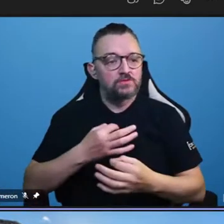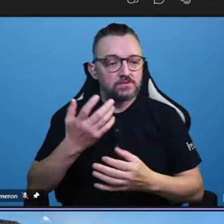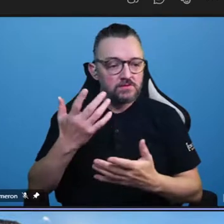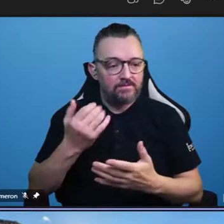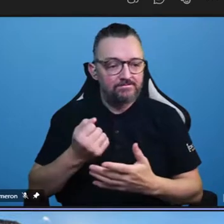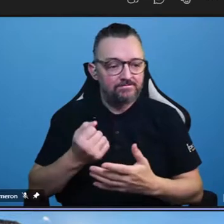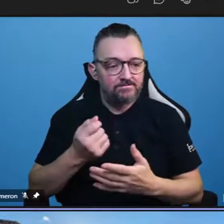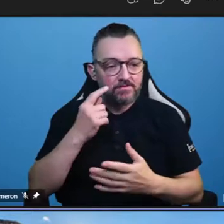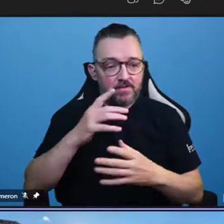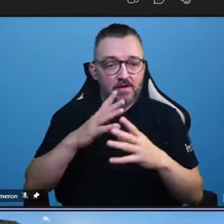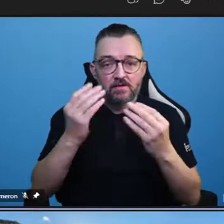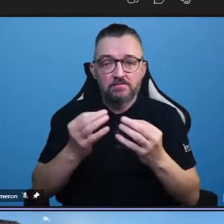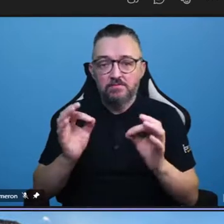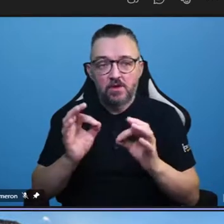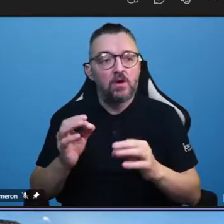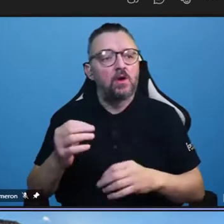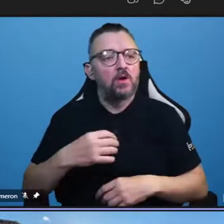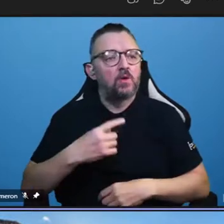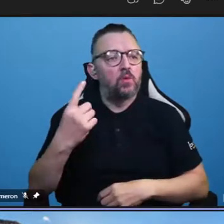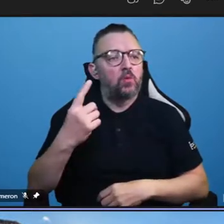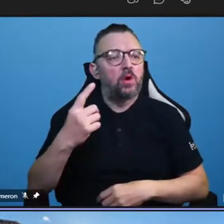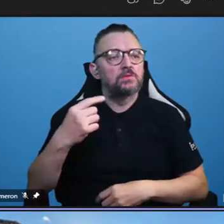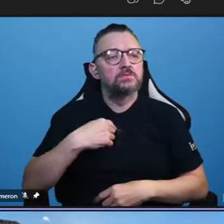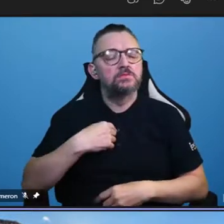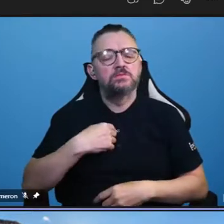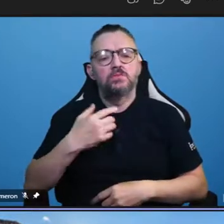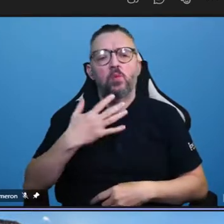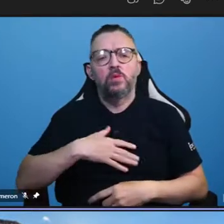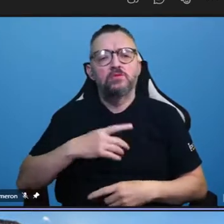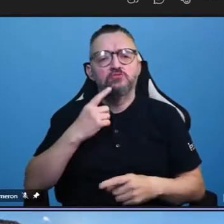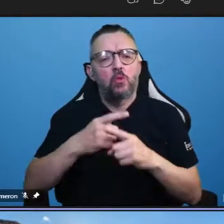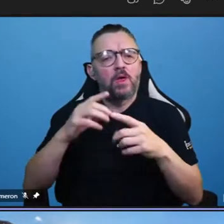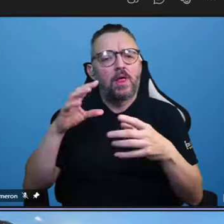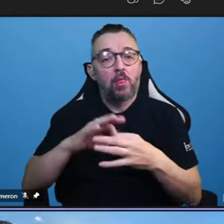No, all I would say, actually, in response to this report is that